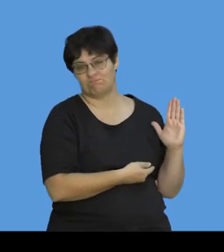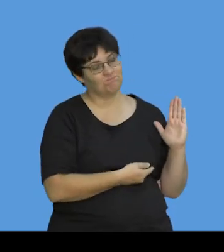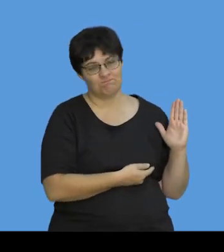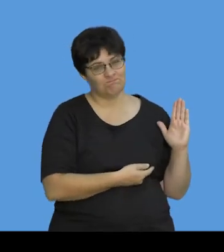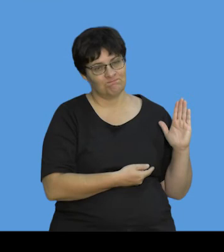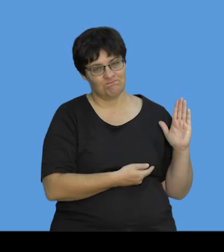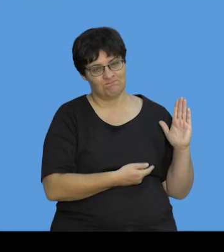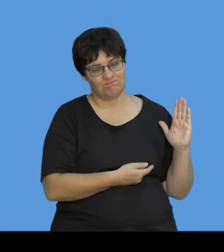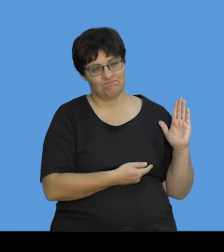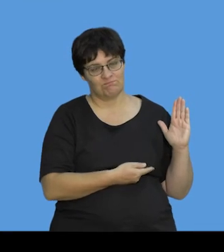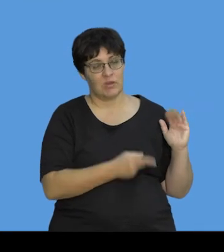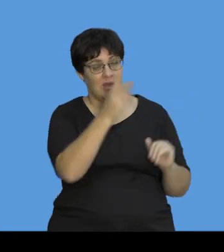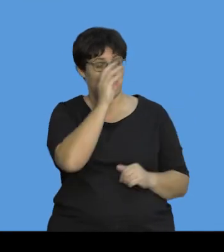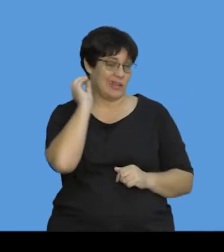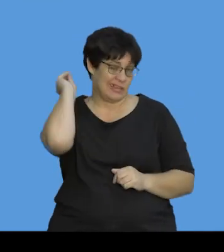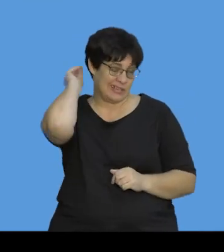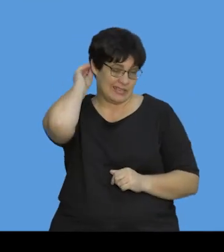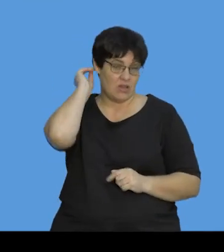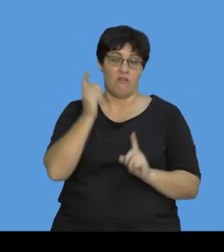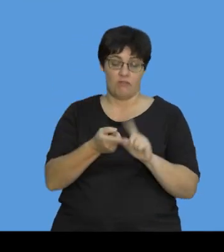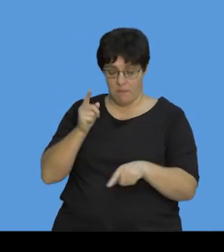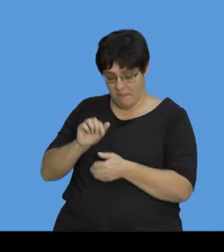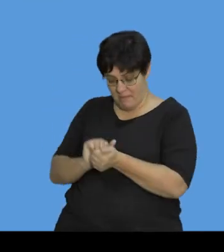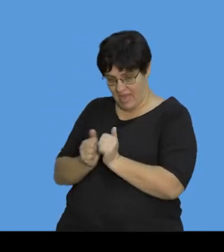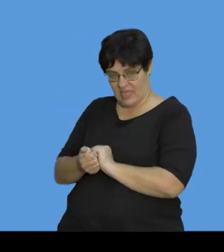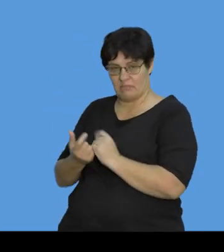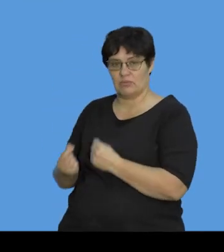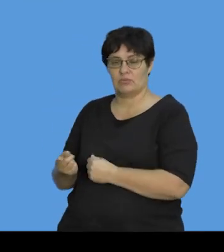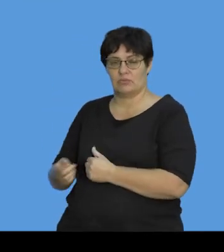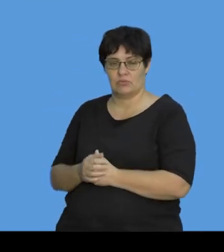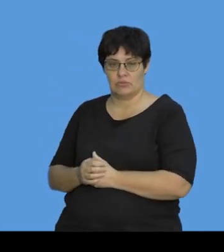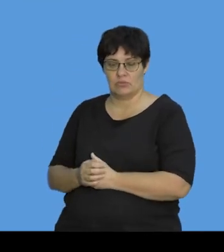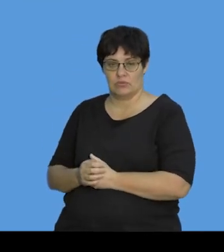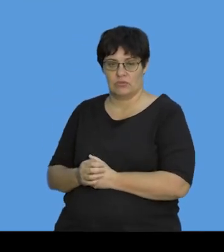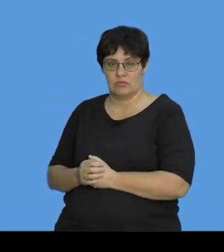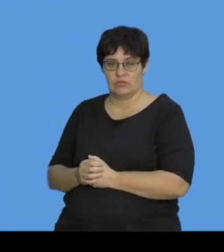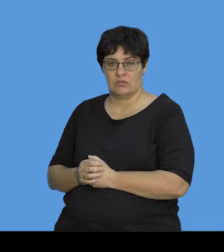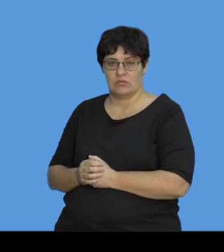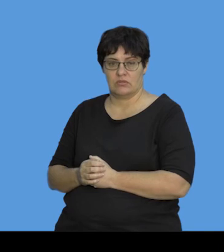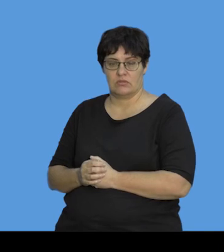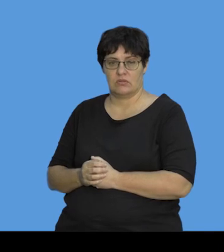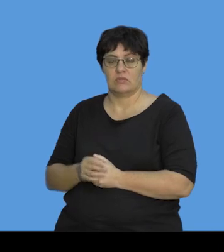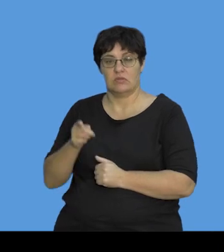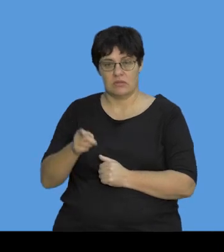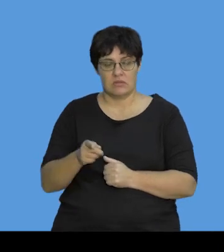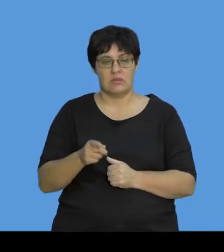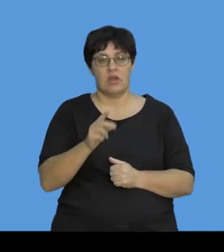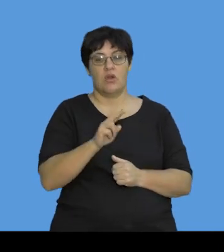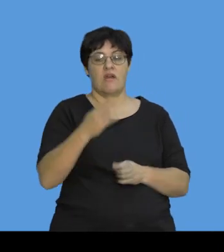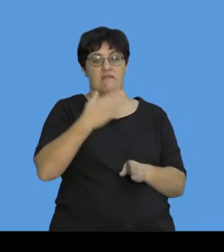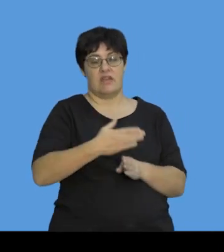your information sheet. So you remember from maths that the quadratic